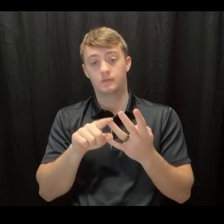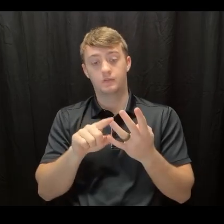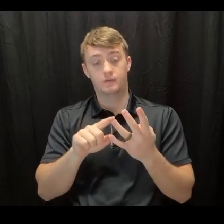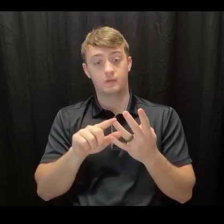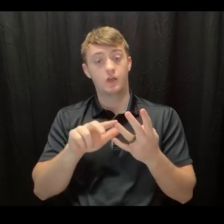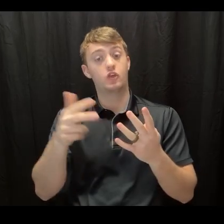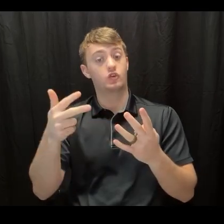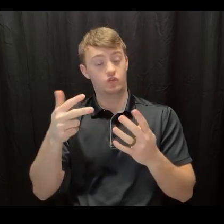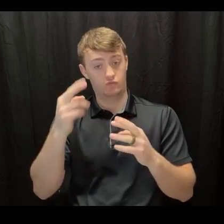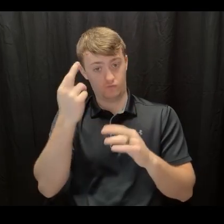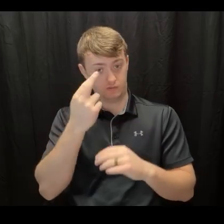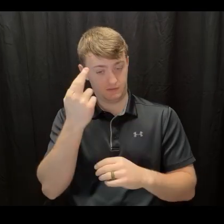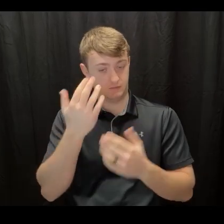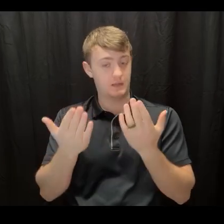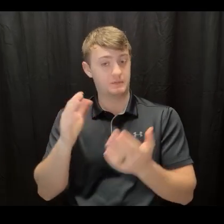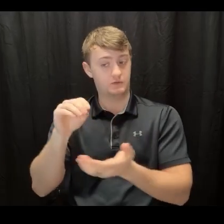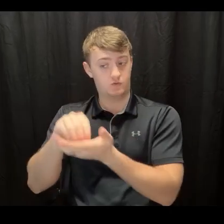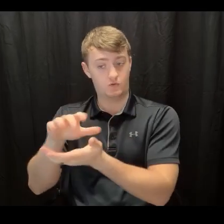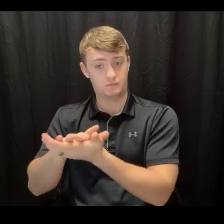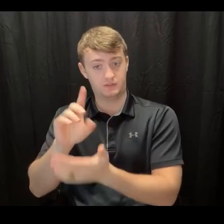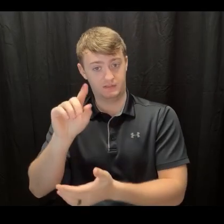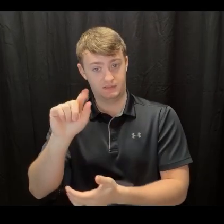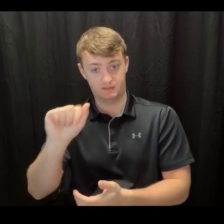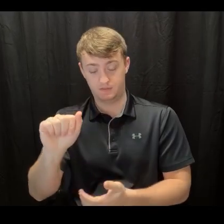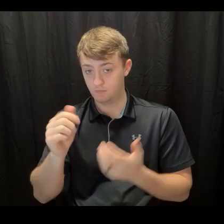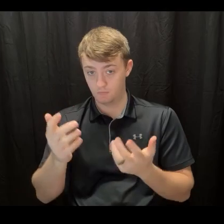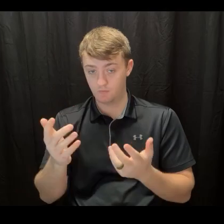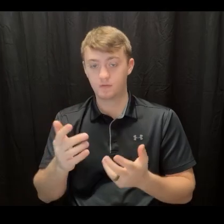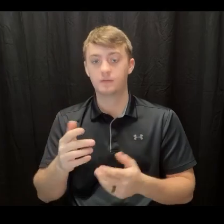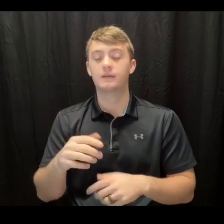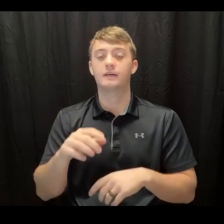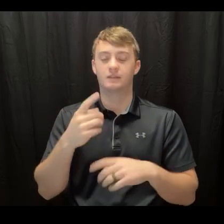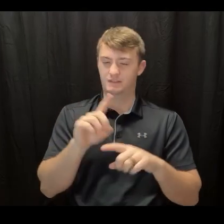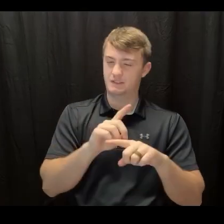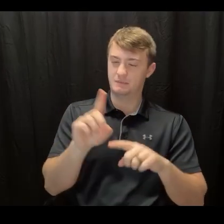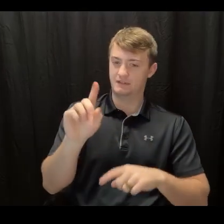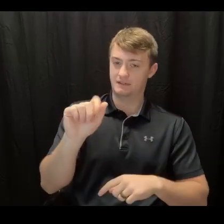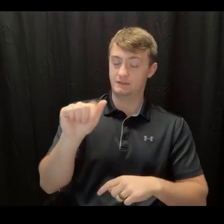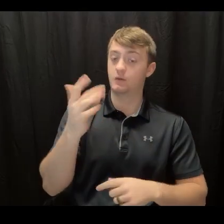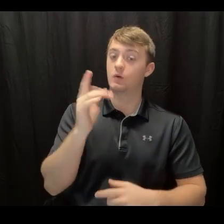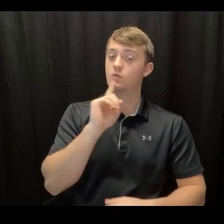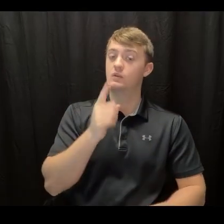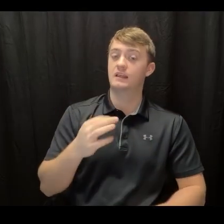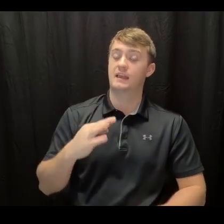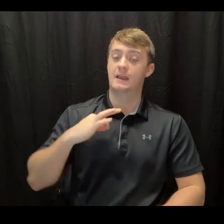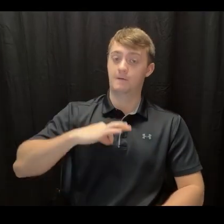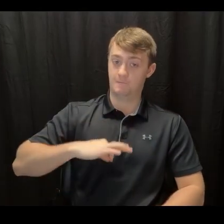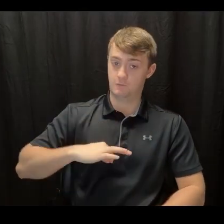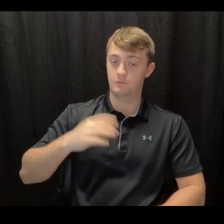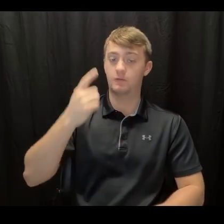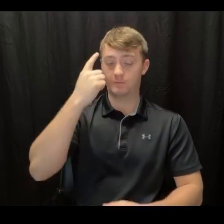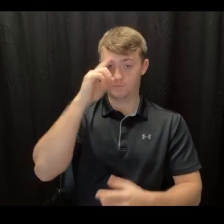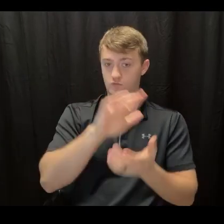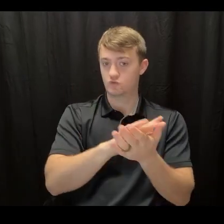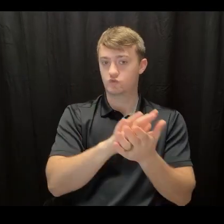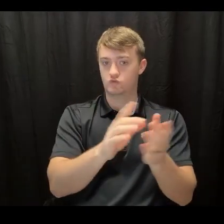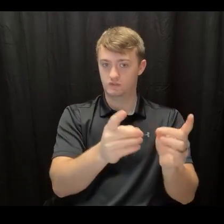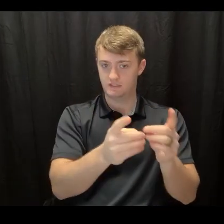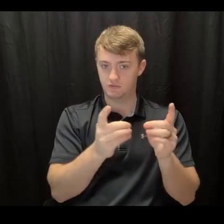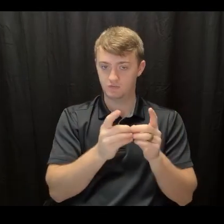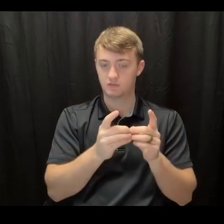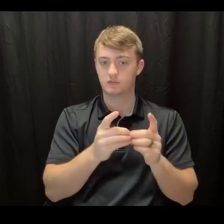third reason that we may document data, disciplinary data, is because it's really helpful for